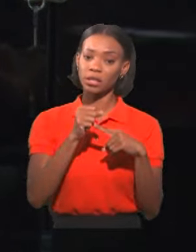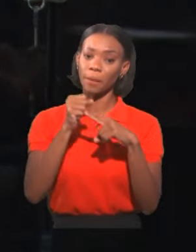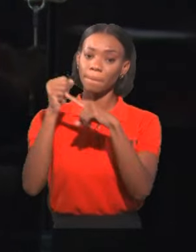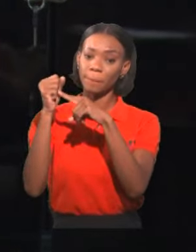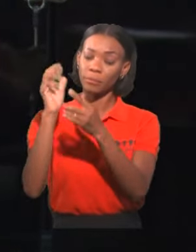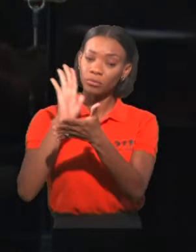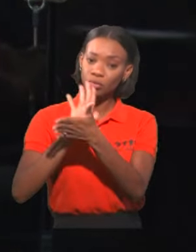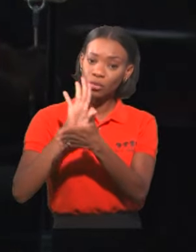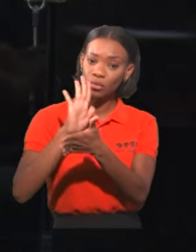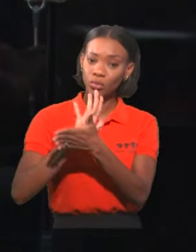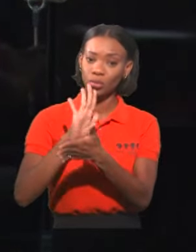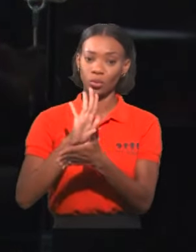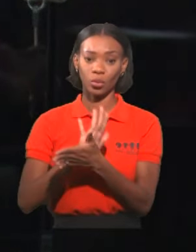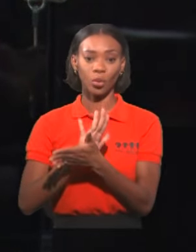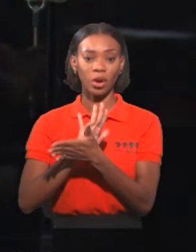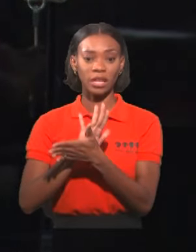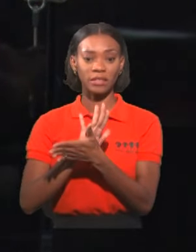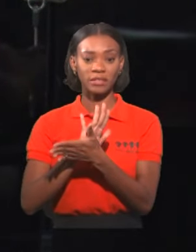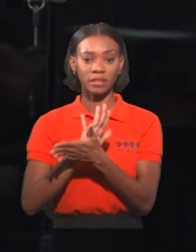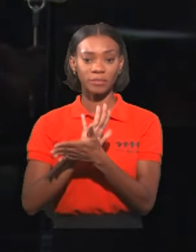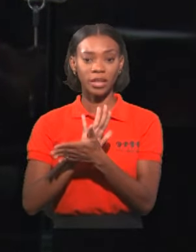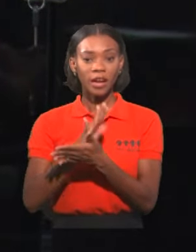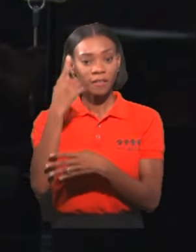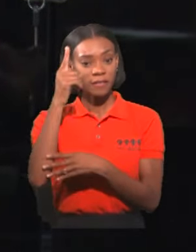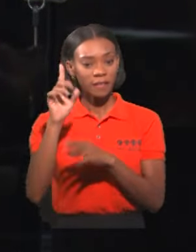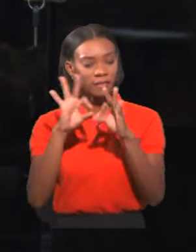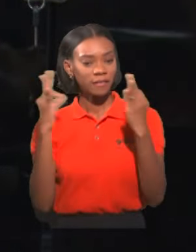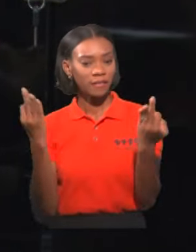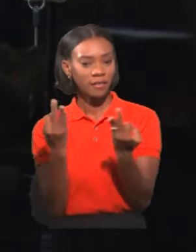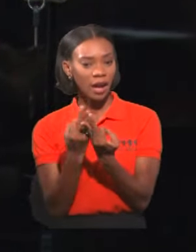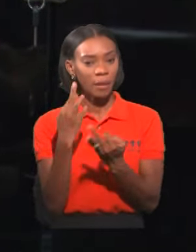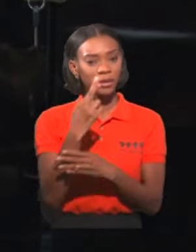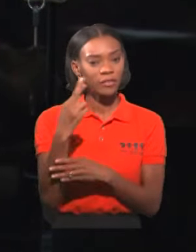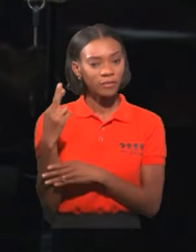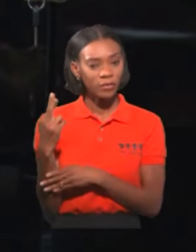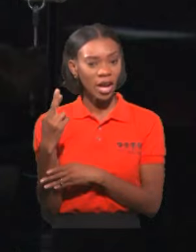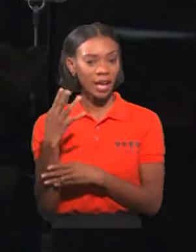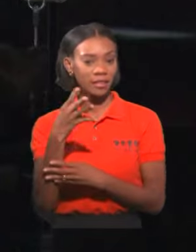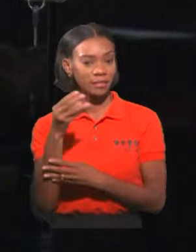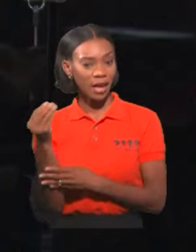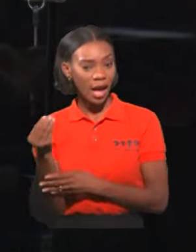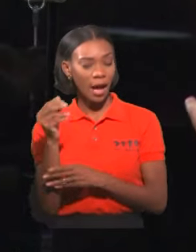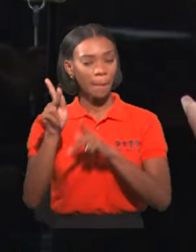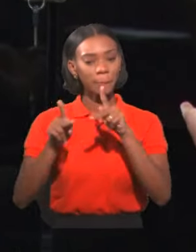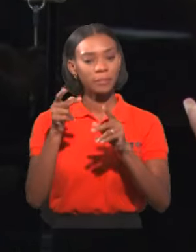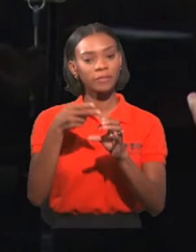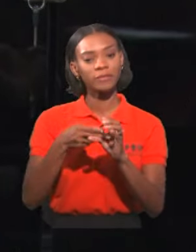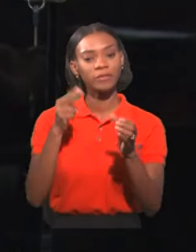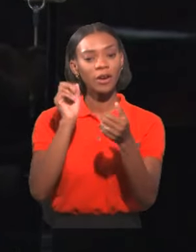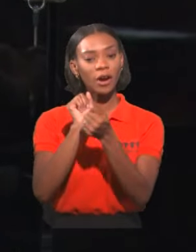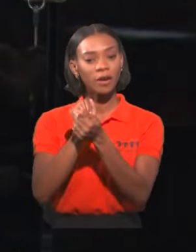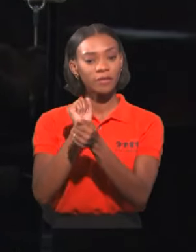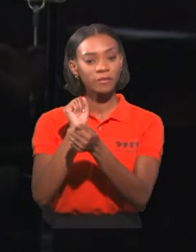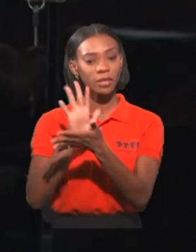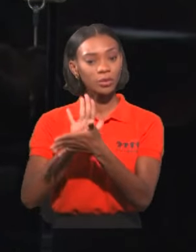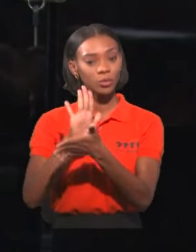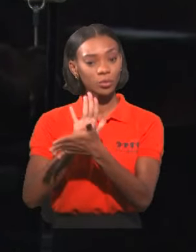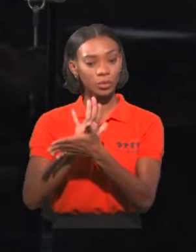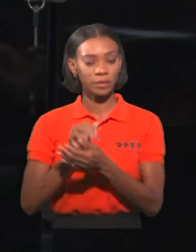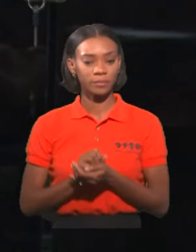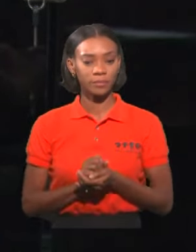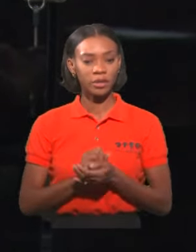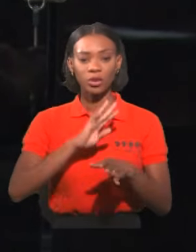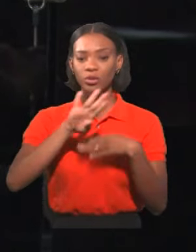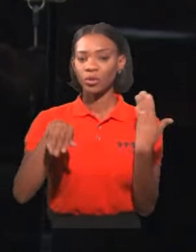larger turnout of family and friends and that whole school network. So all Special Olympics participating